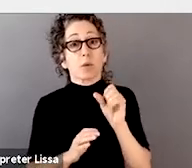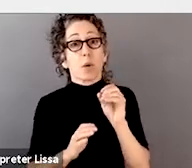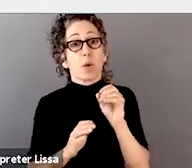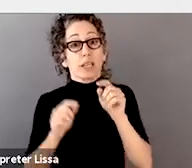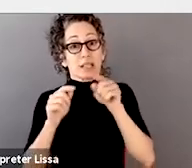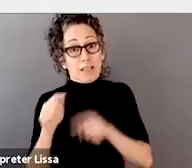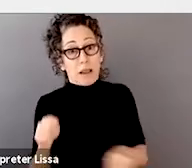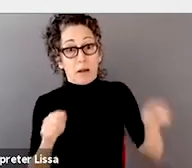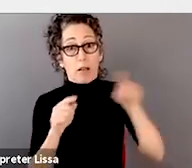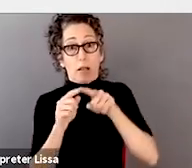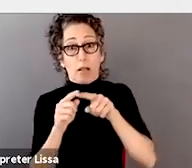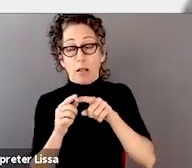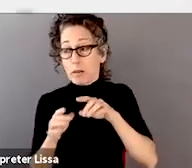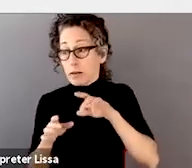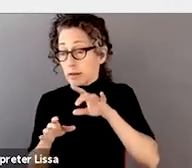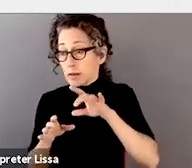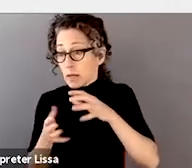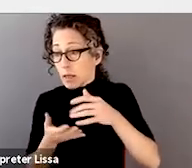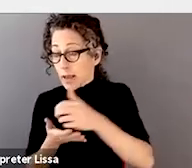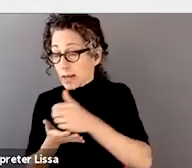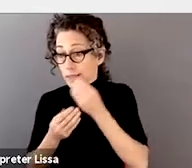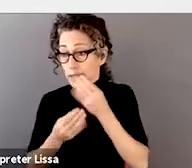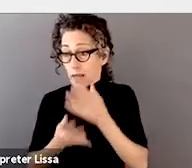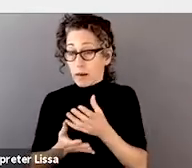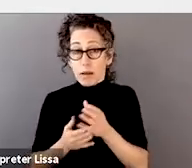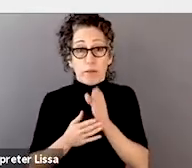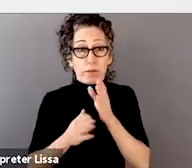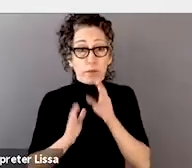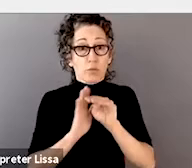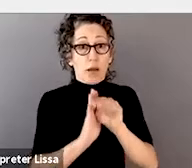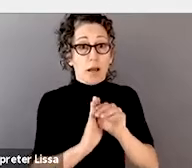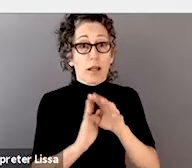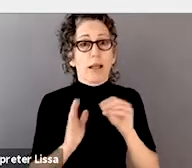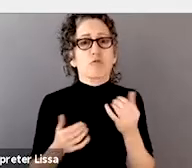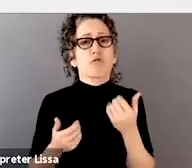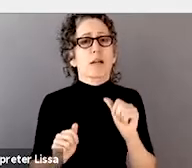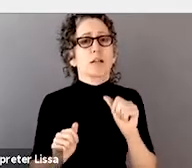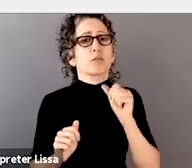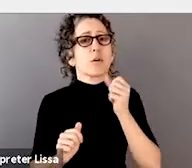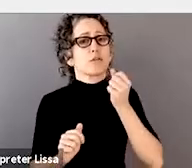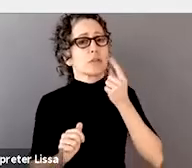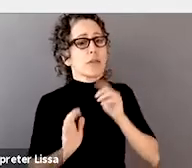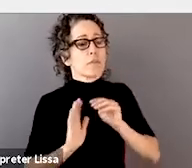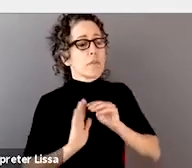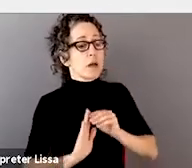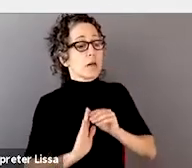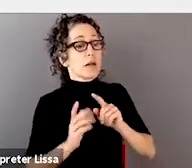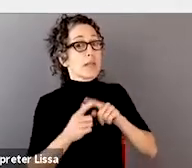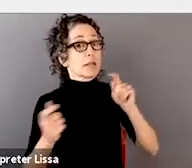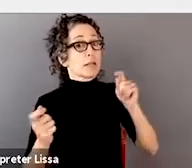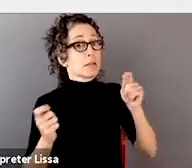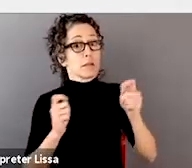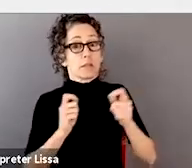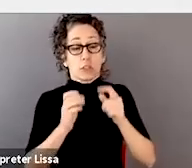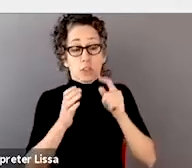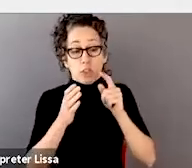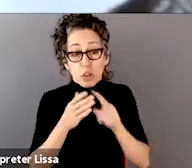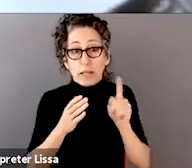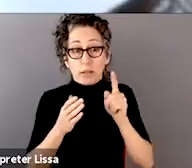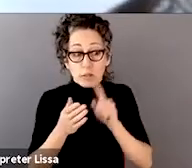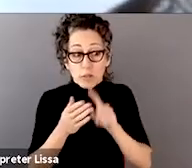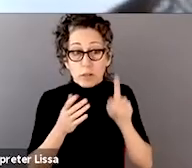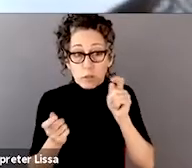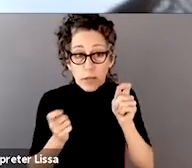up your data to when you build your model, and when you're trying to understand your model, you are checking out for biases. Great. Thank